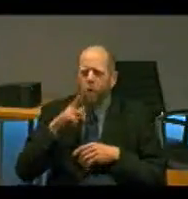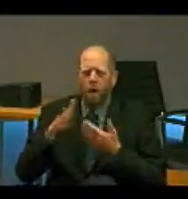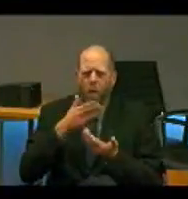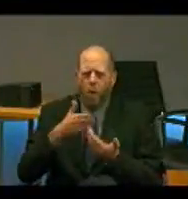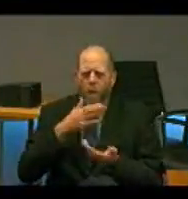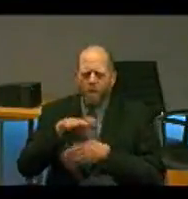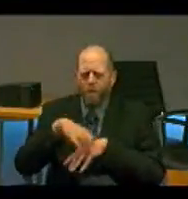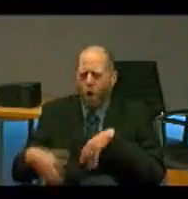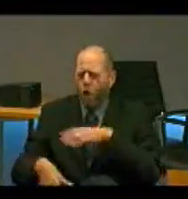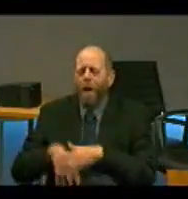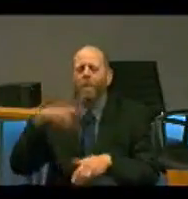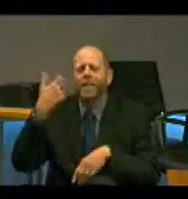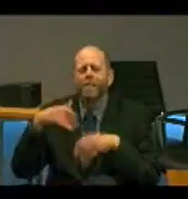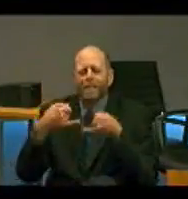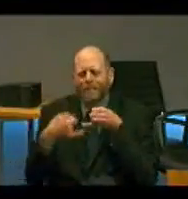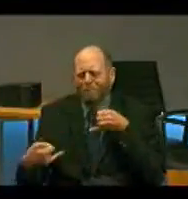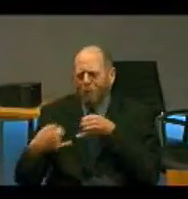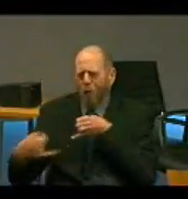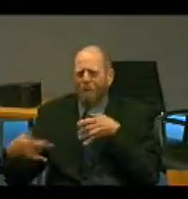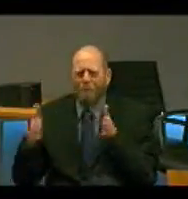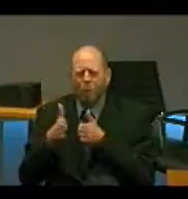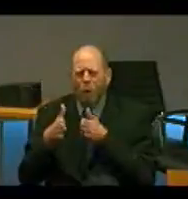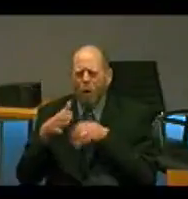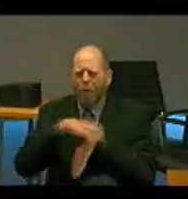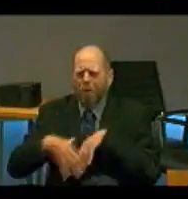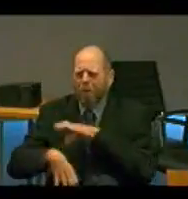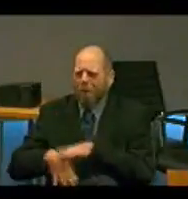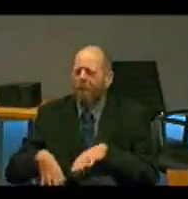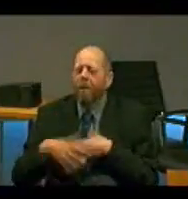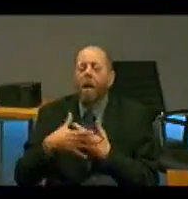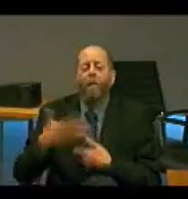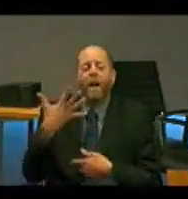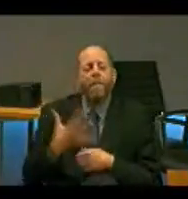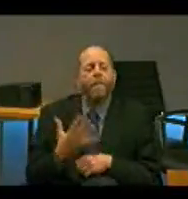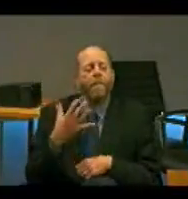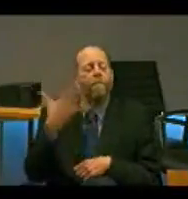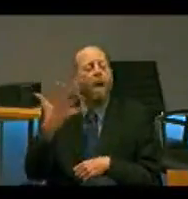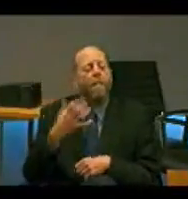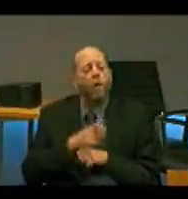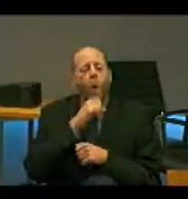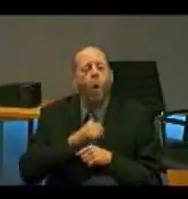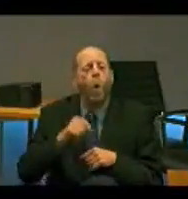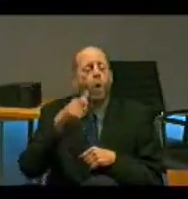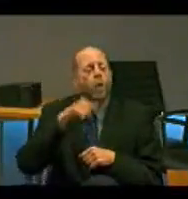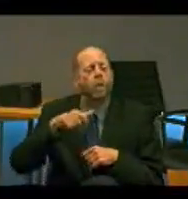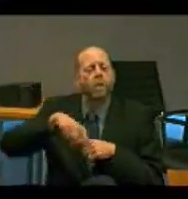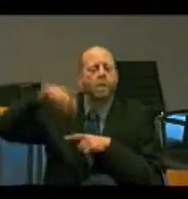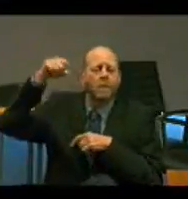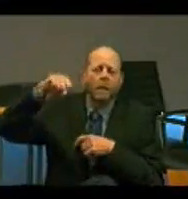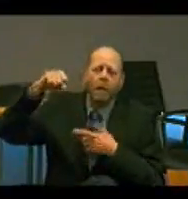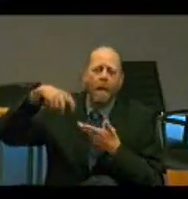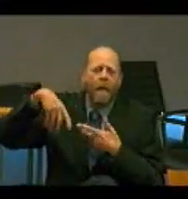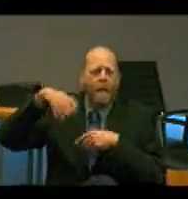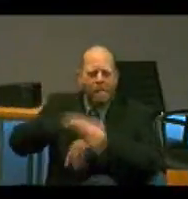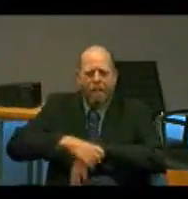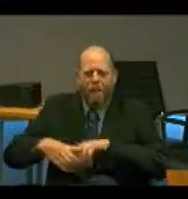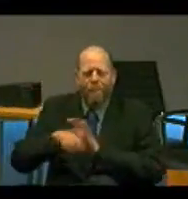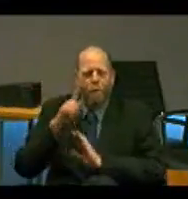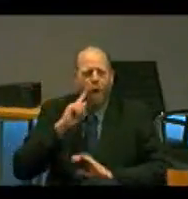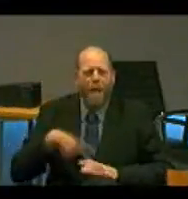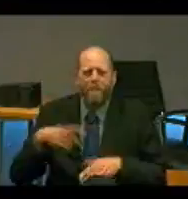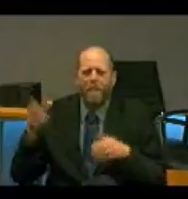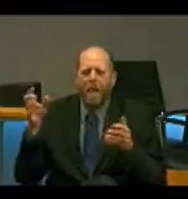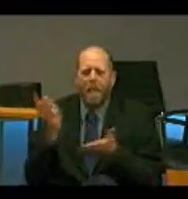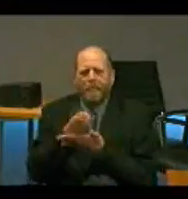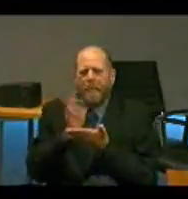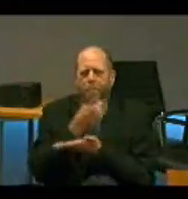otherwise have fallen off due to his small size. A 5-year-old girl is handcuffed and shackled for having a temper tantrum in school,